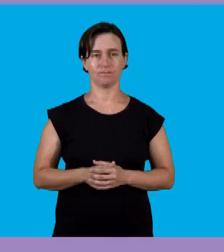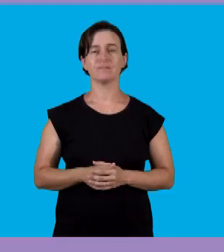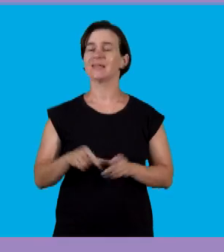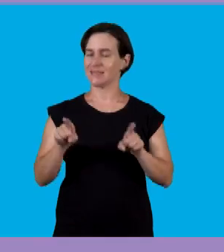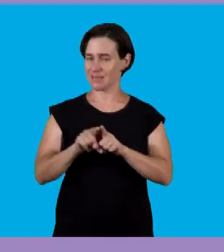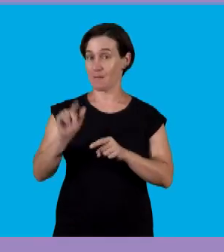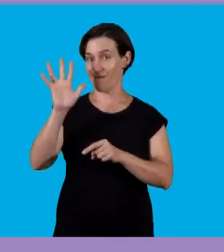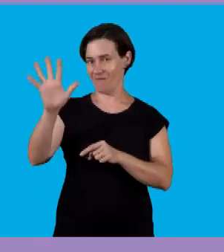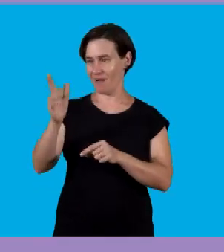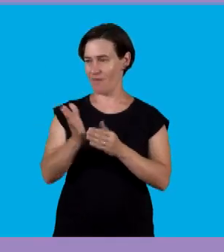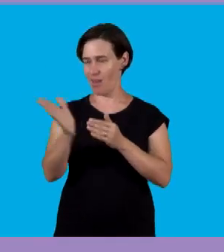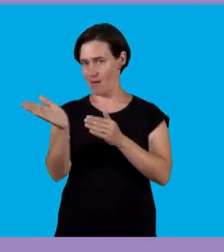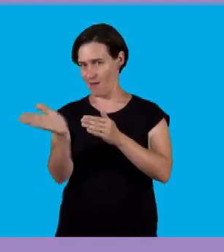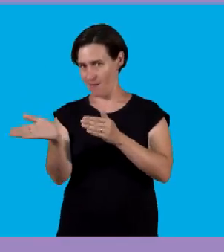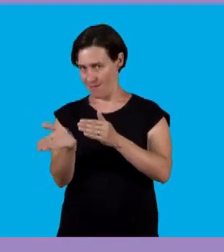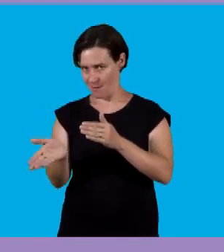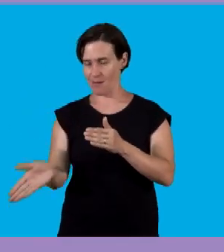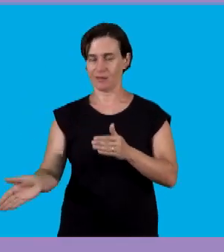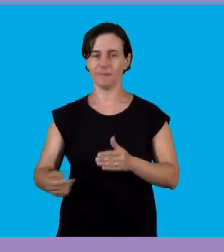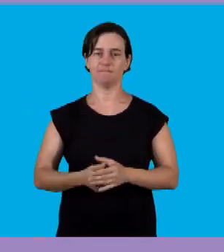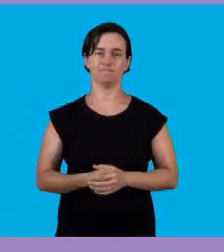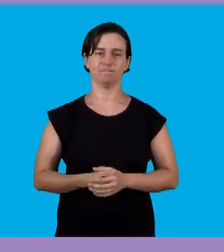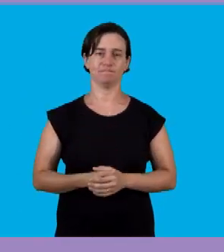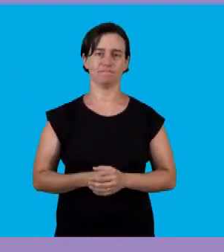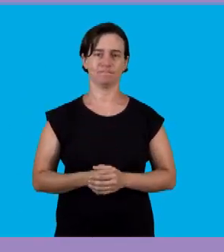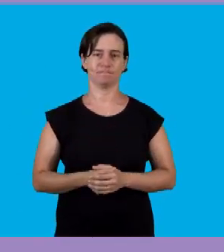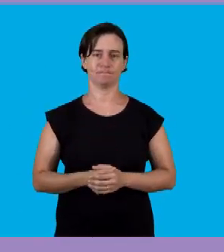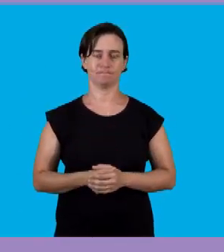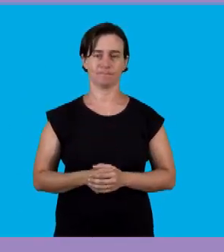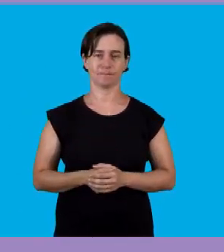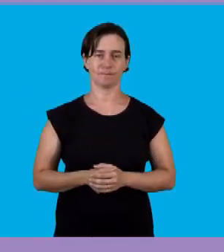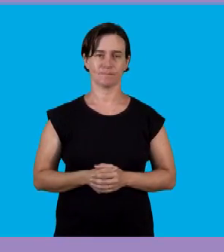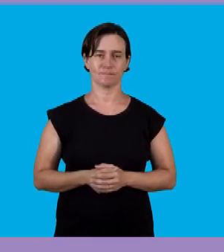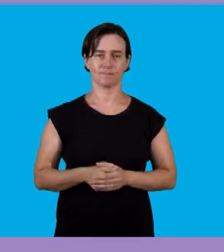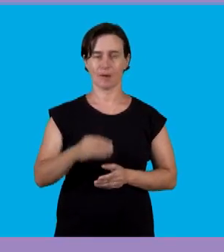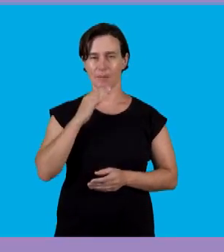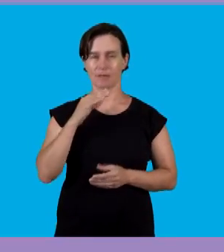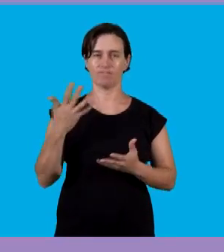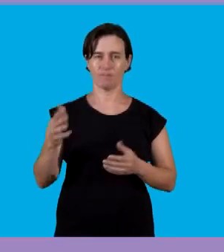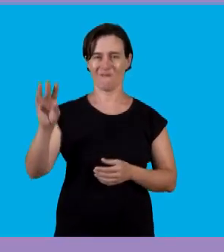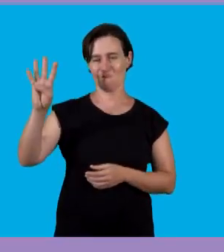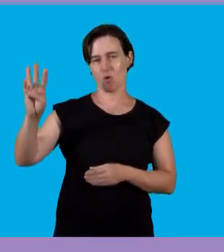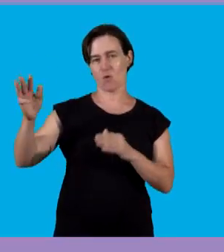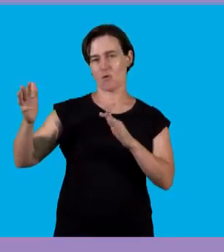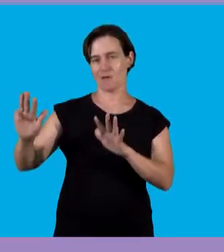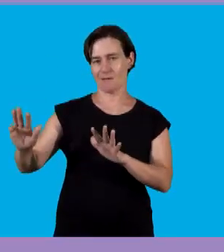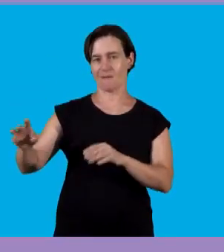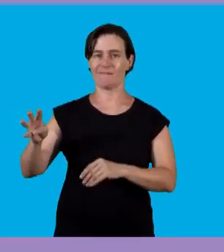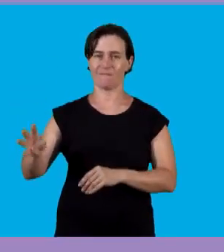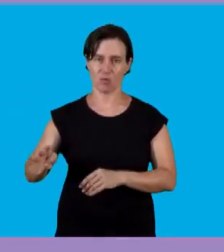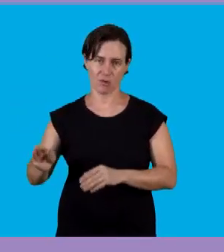also have 5 of them. So we are going to have 4 as the first input value, 9 as the next input